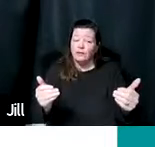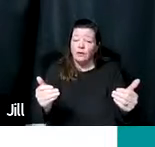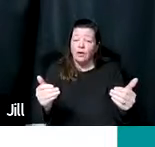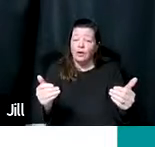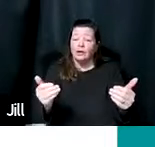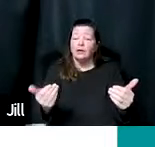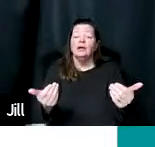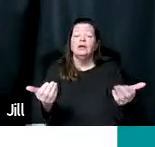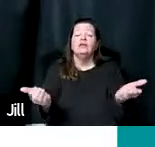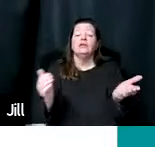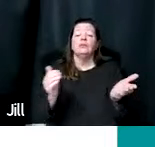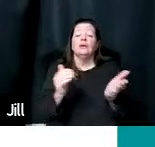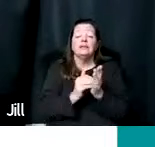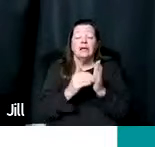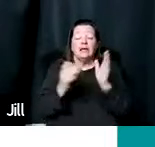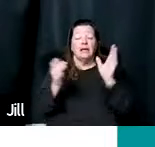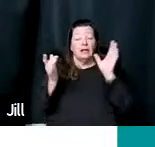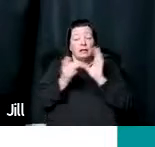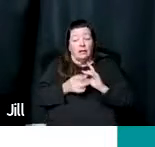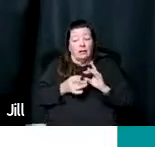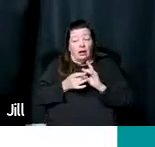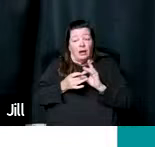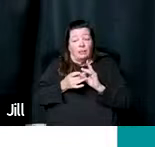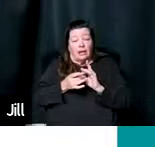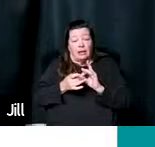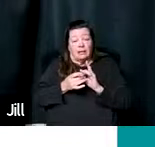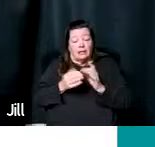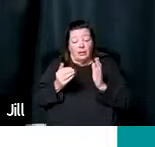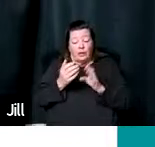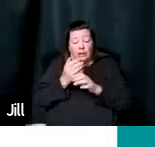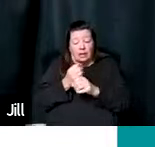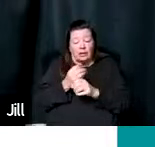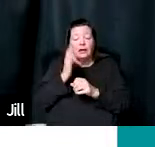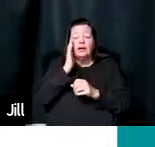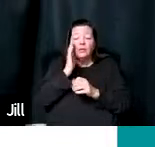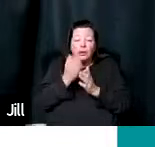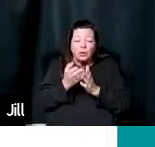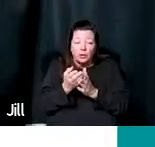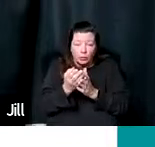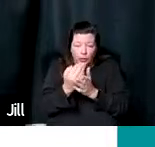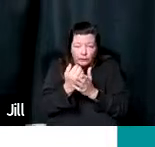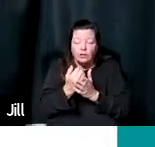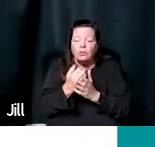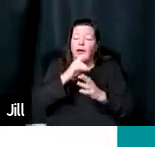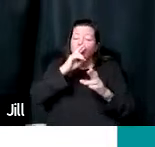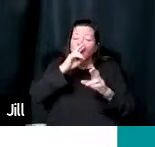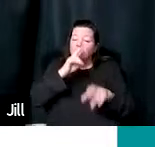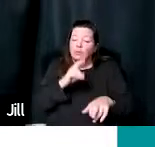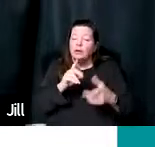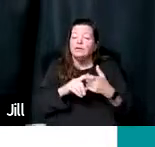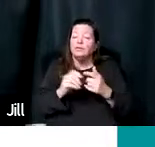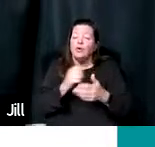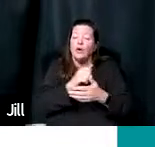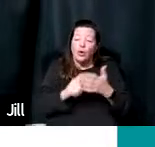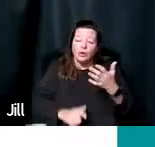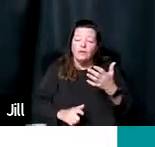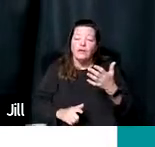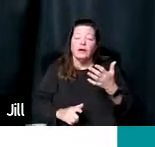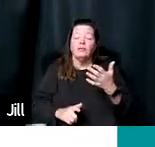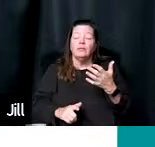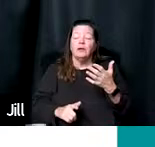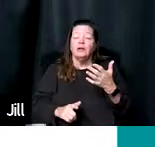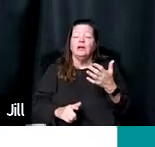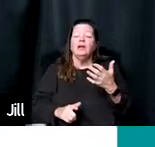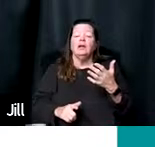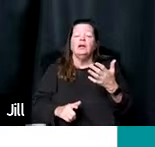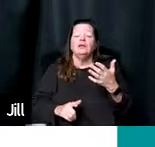once again, the comments that we get, we will review and answer all of those, and those both